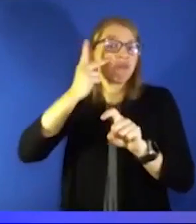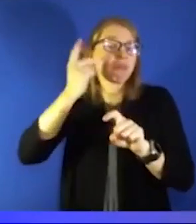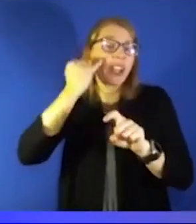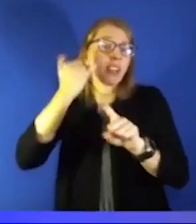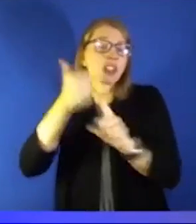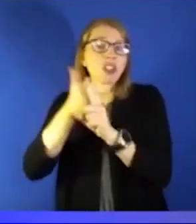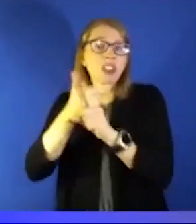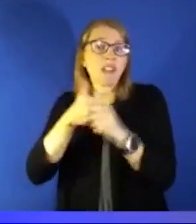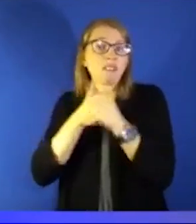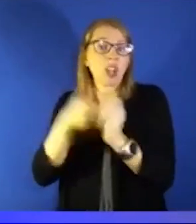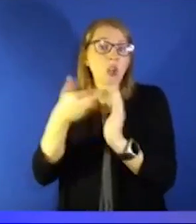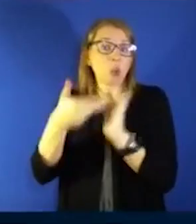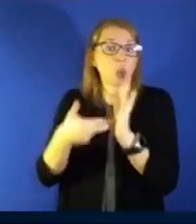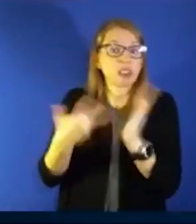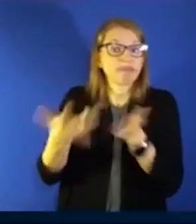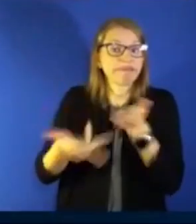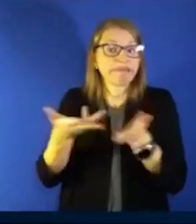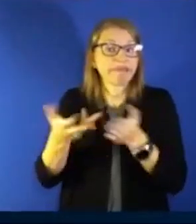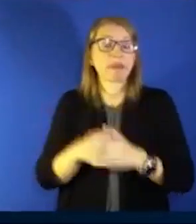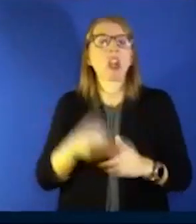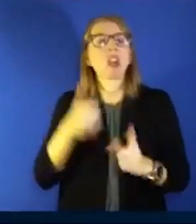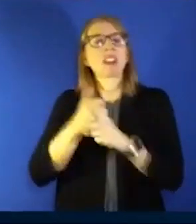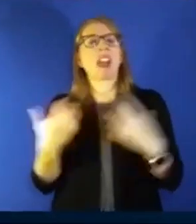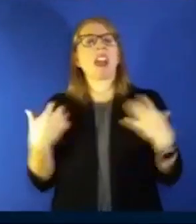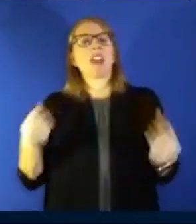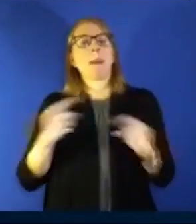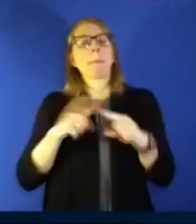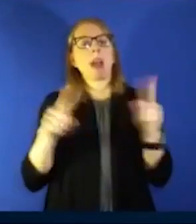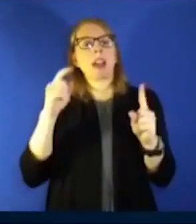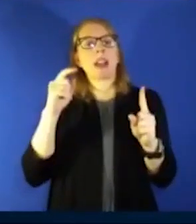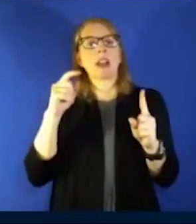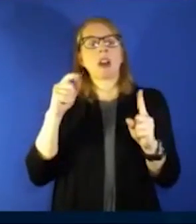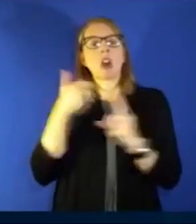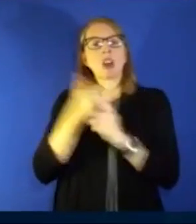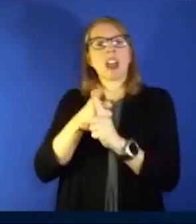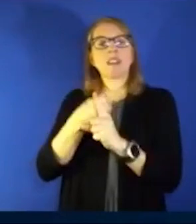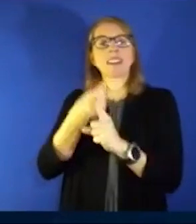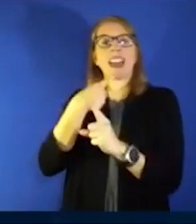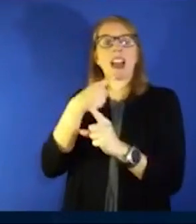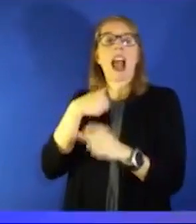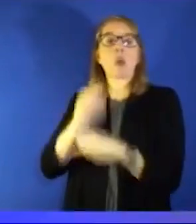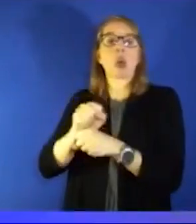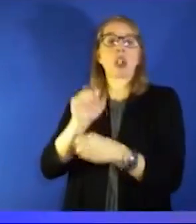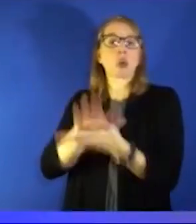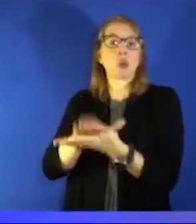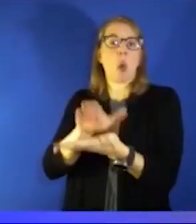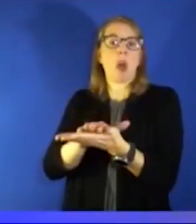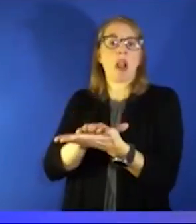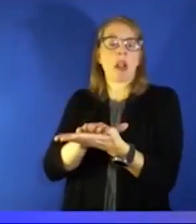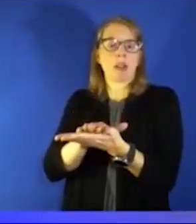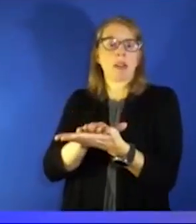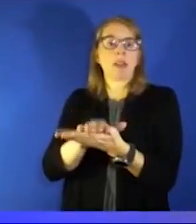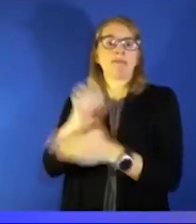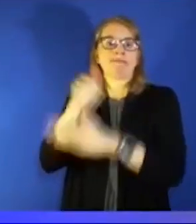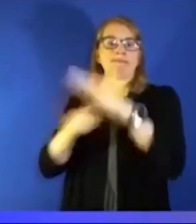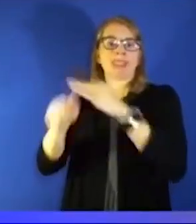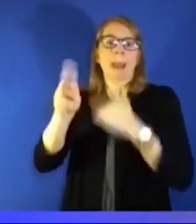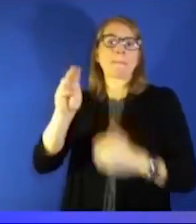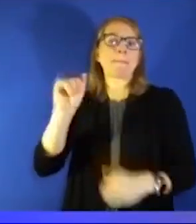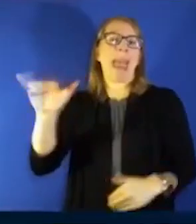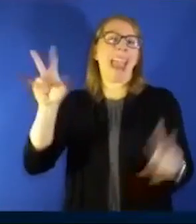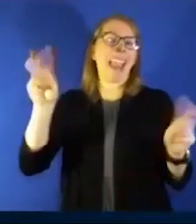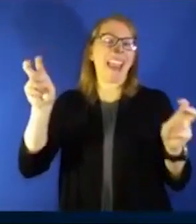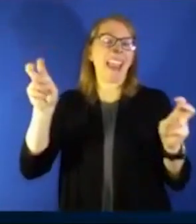guidelines. I think that's... And she's healthy, but I think it's when she said that she worked at a school. Right, so she falls under the may category for exposure.